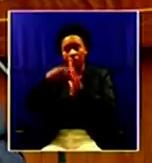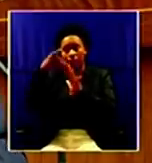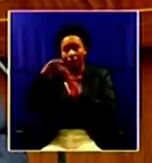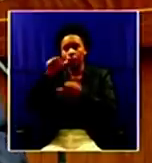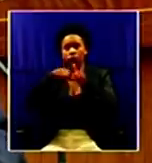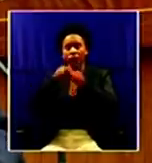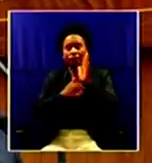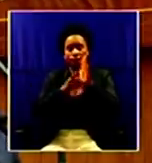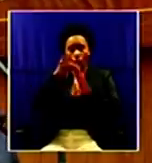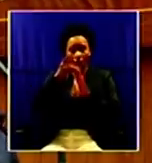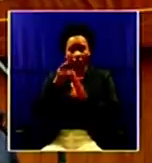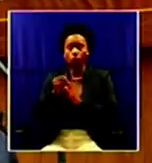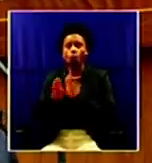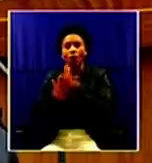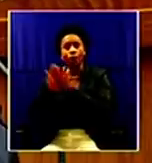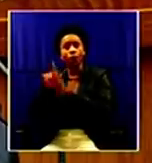childhood development services.